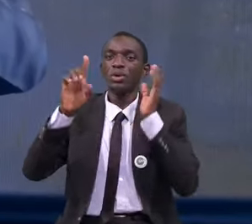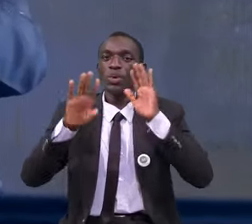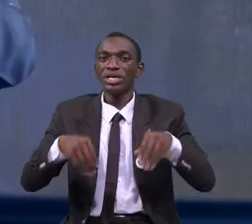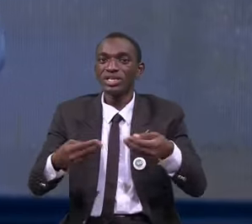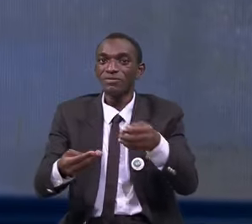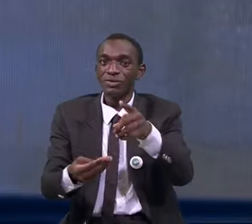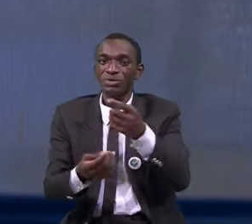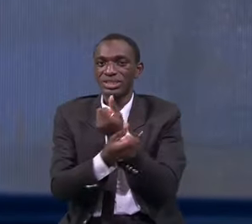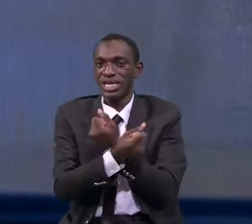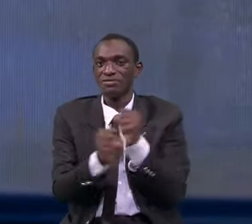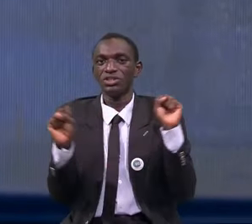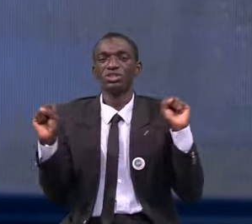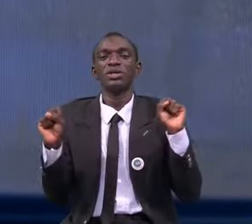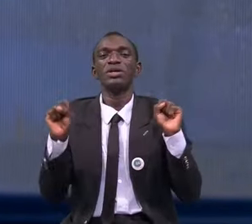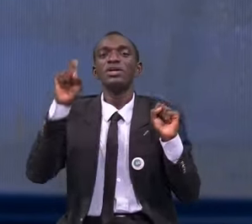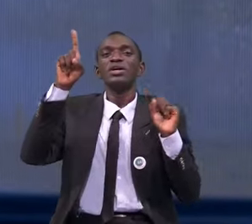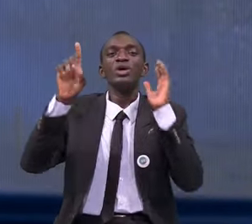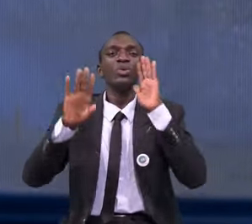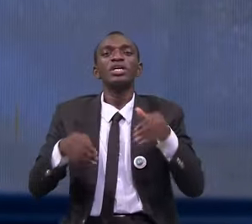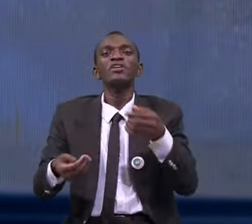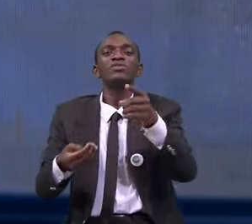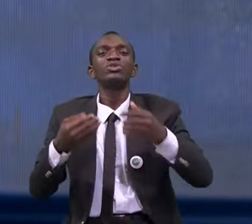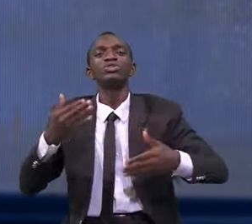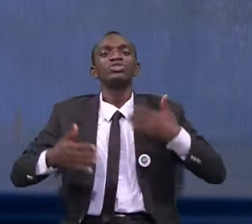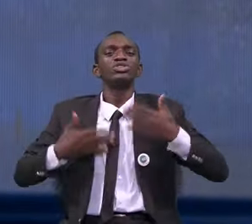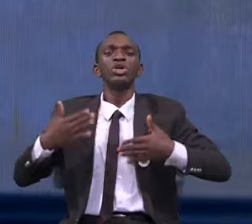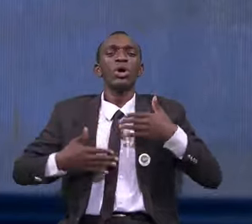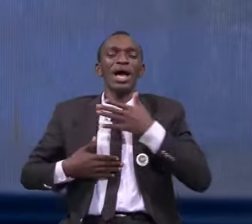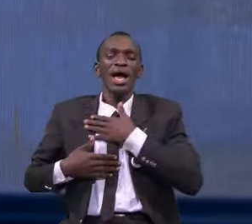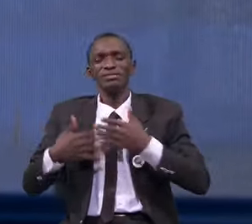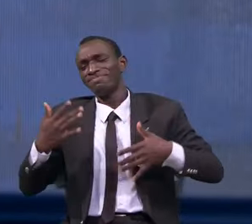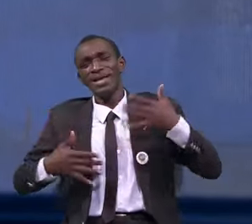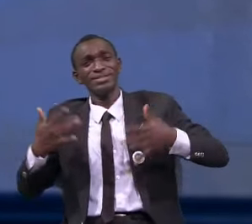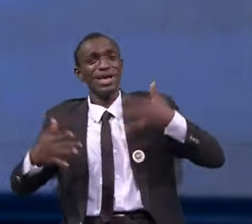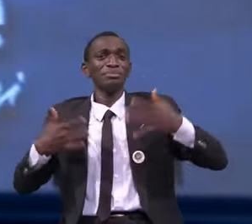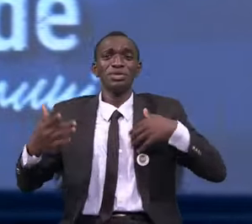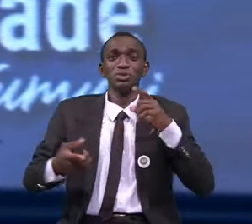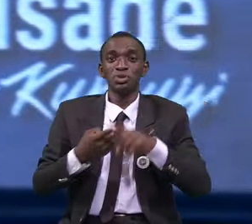salvation, to give you joy and excitement to live.